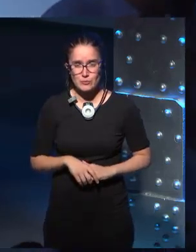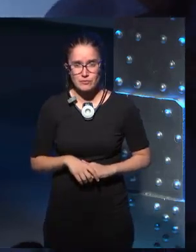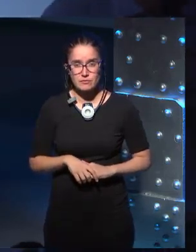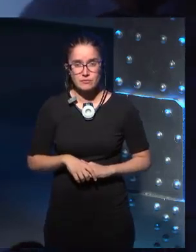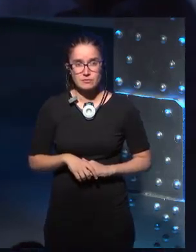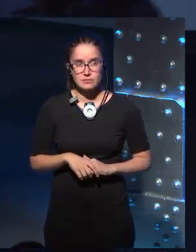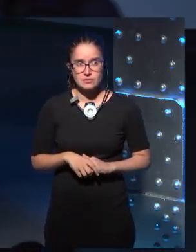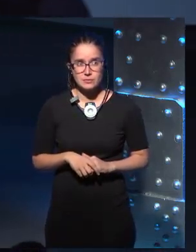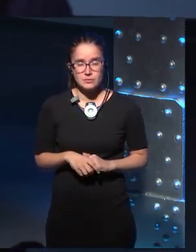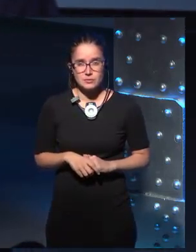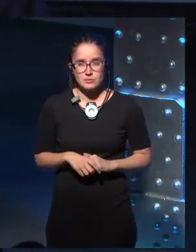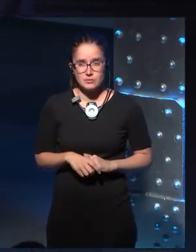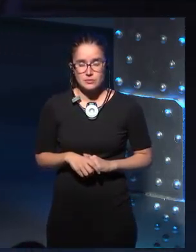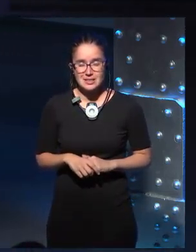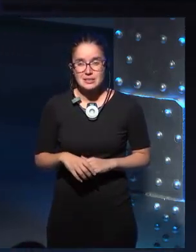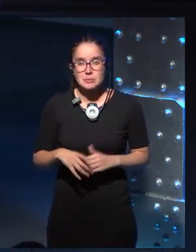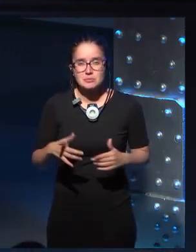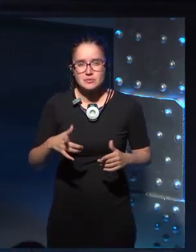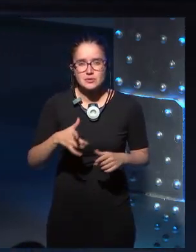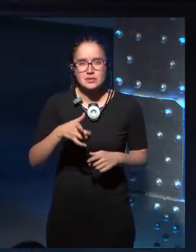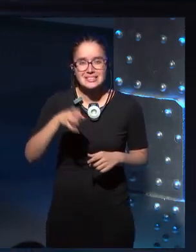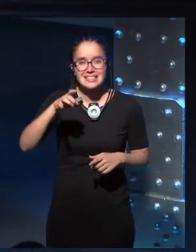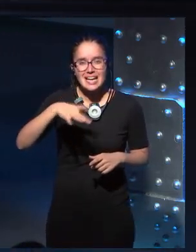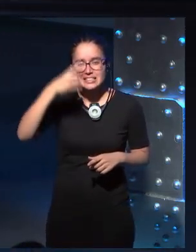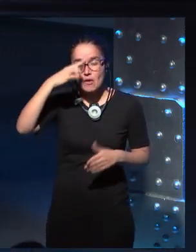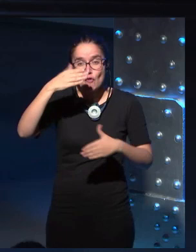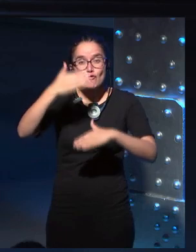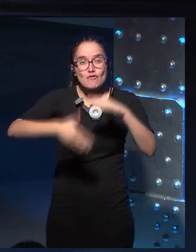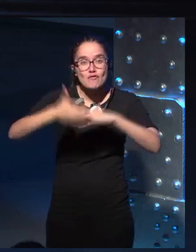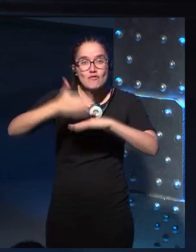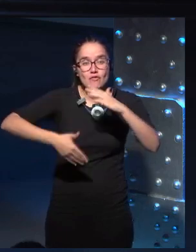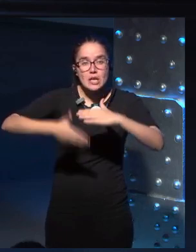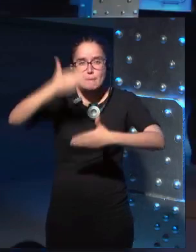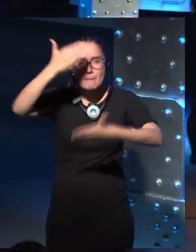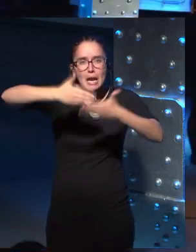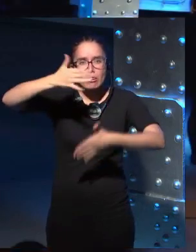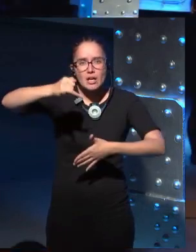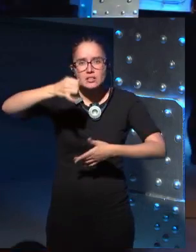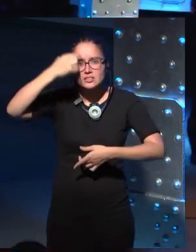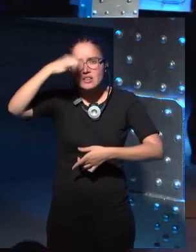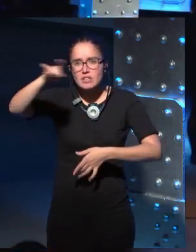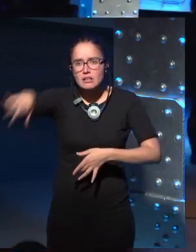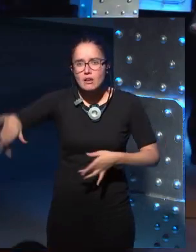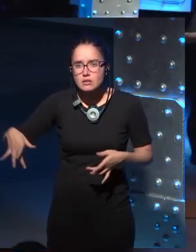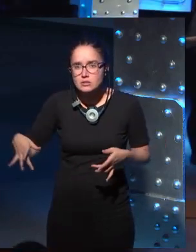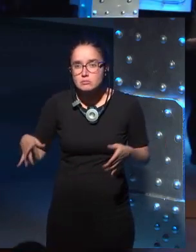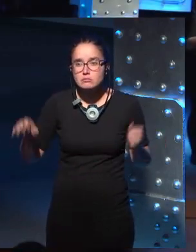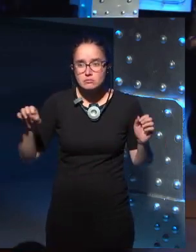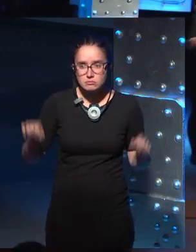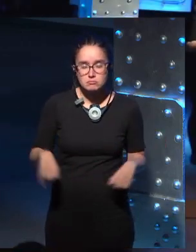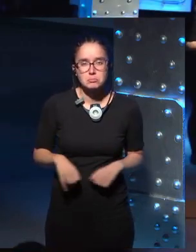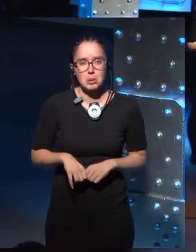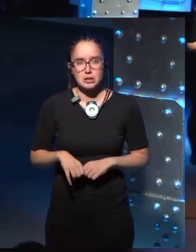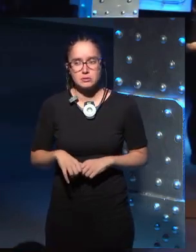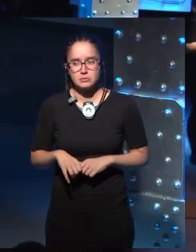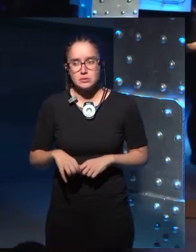Who knew there was an end to our universe? A wall like that. You did? Good. You